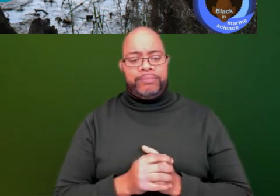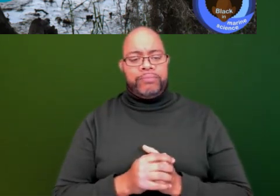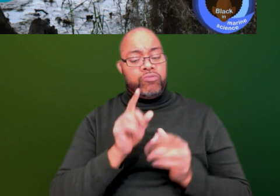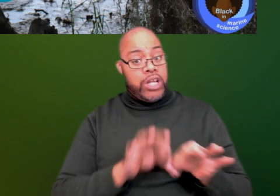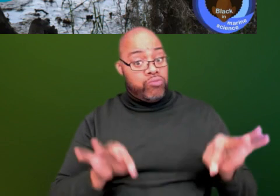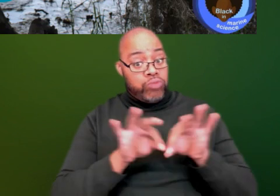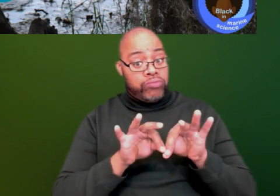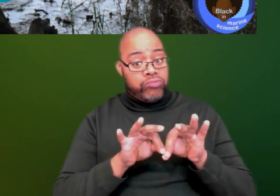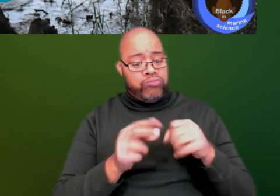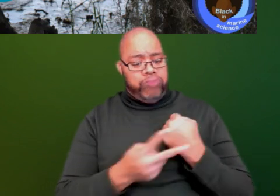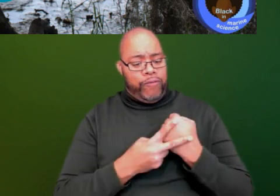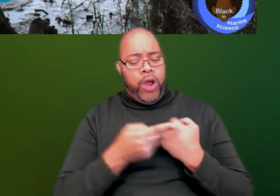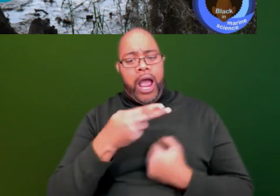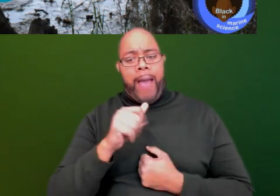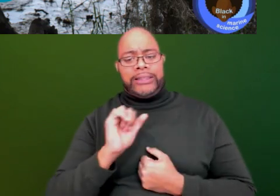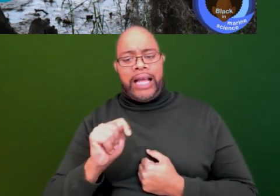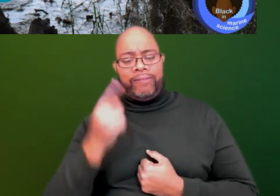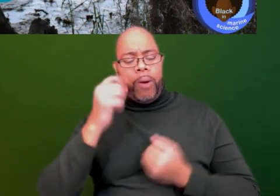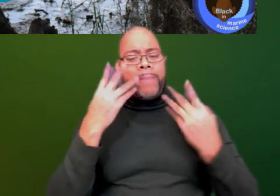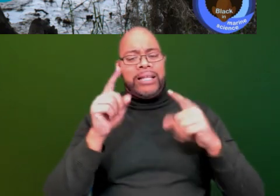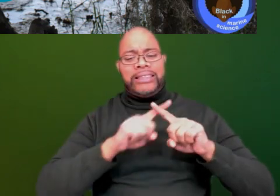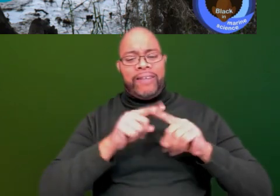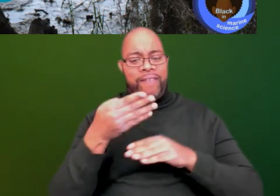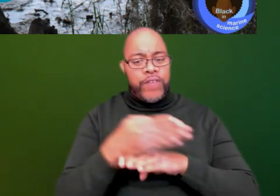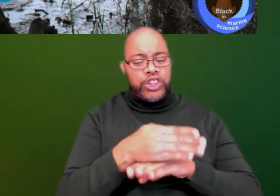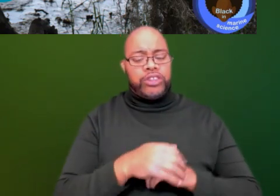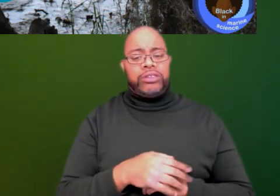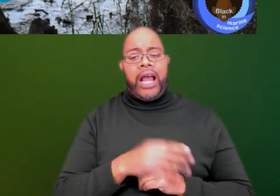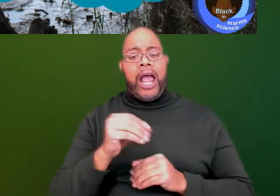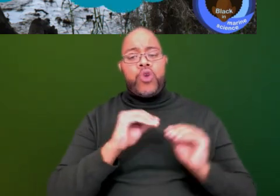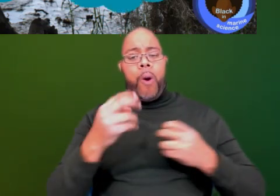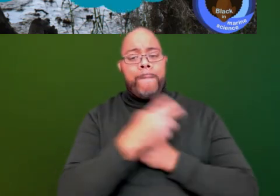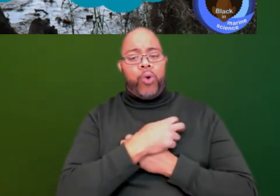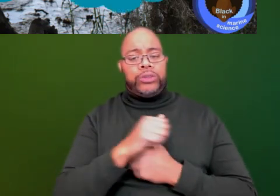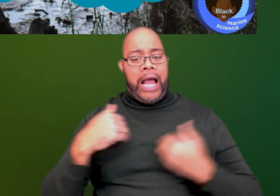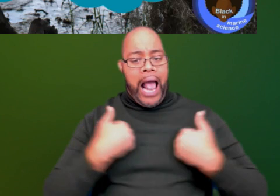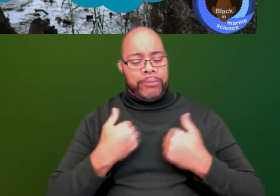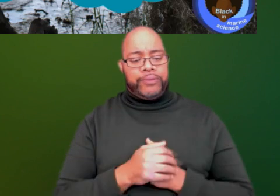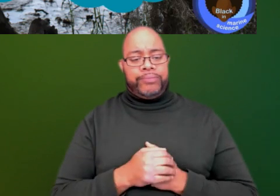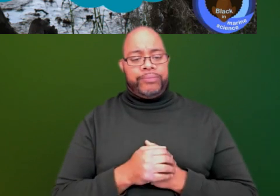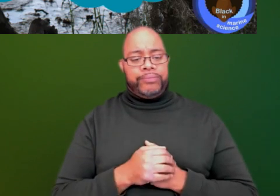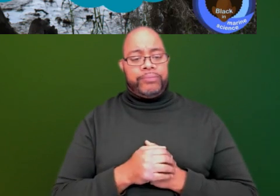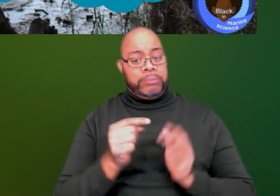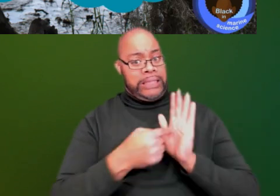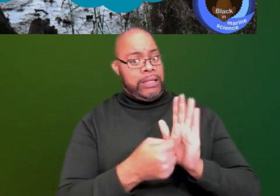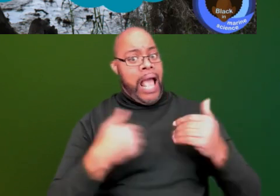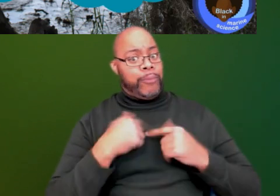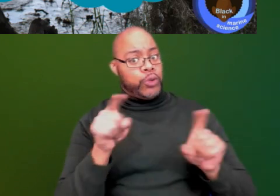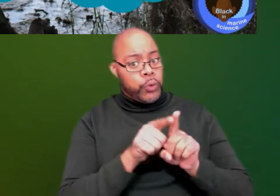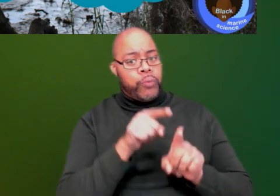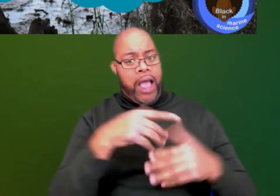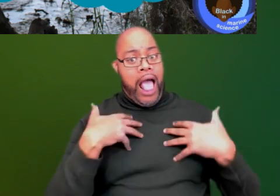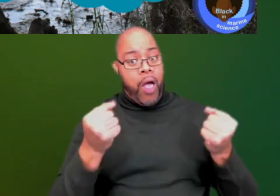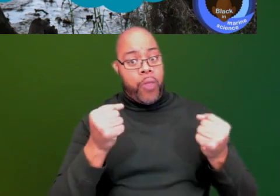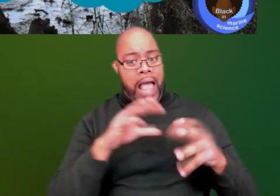critical refuge and habitat for many different fish and invertebrate species. They are an indicator species as their health